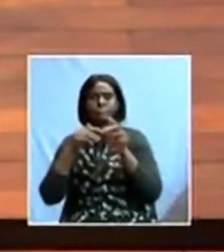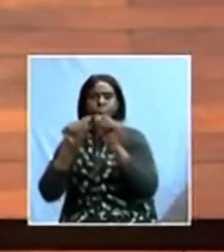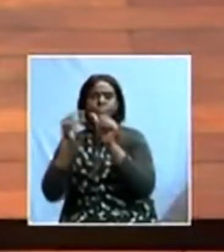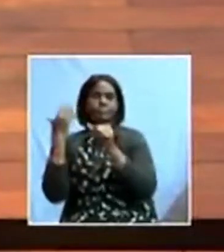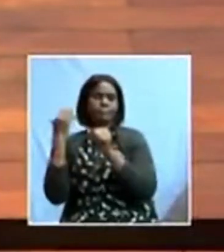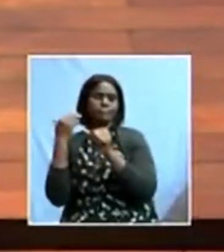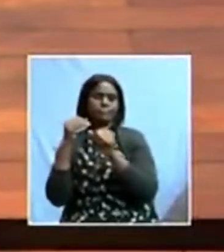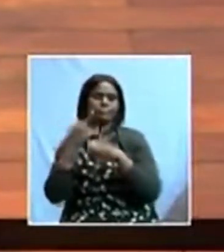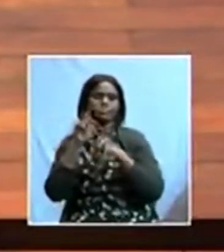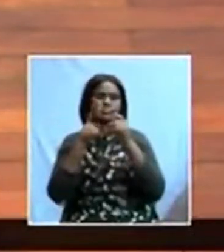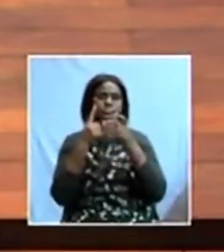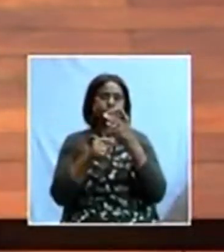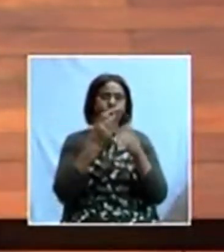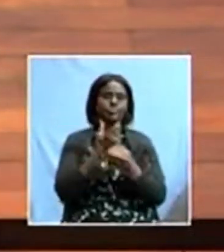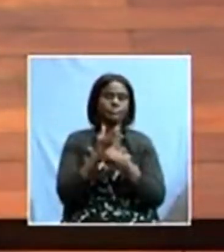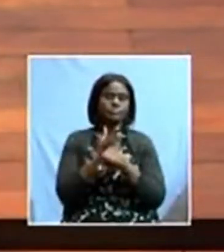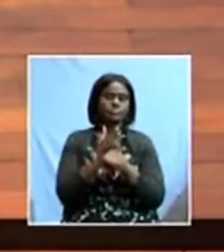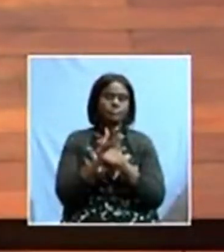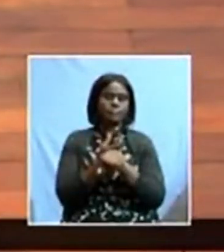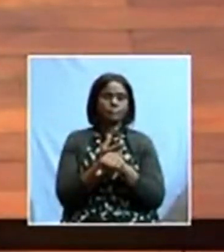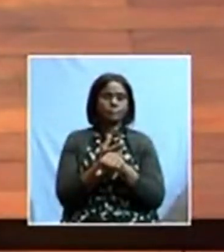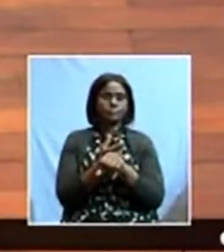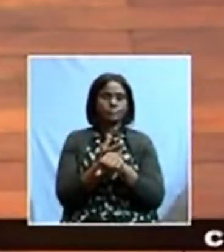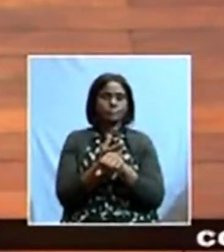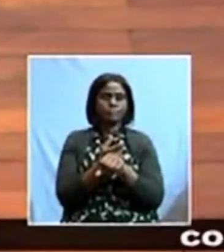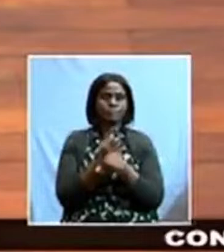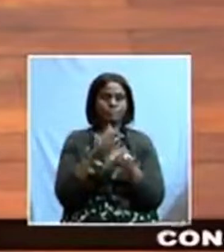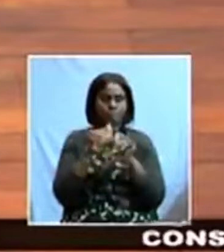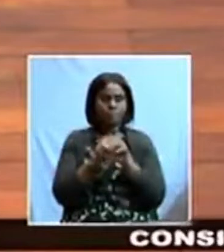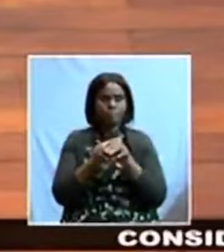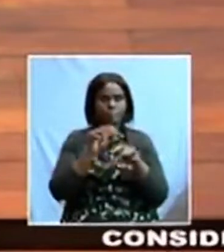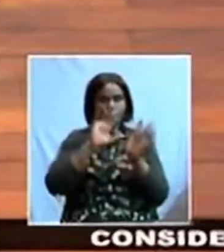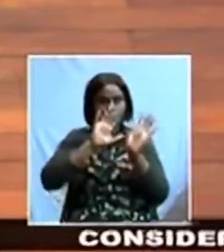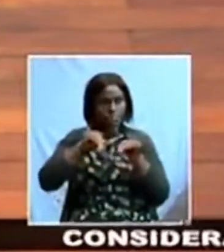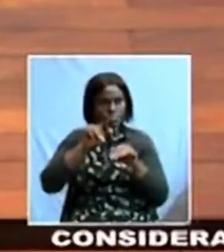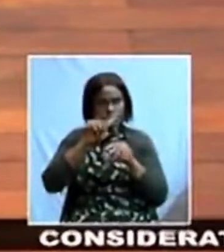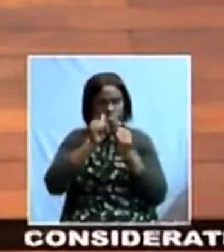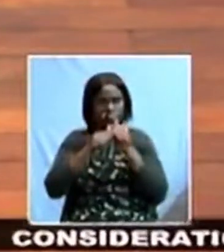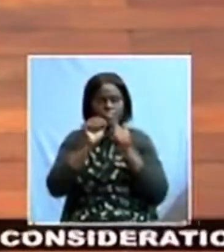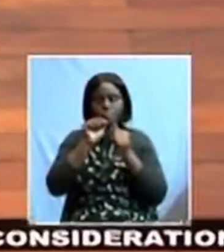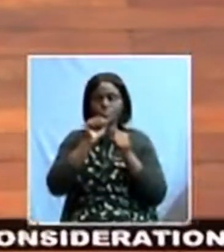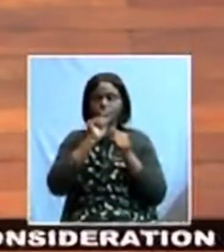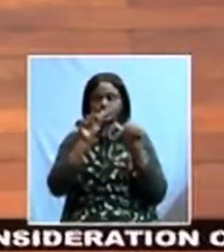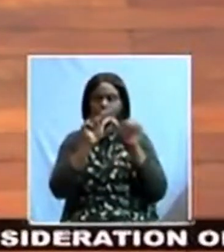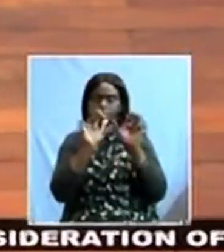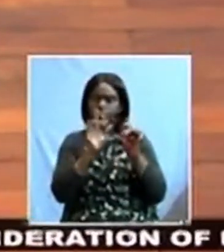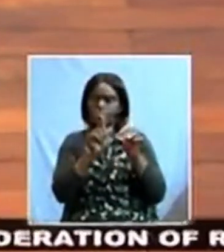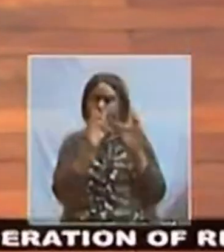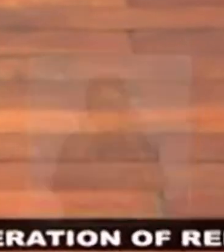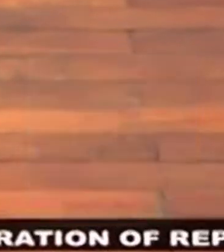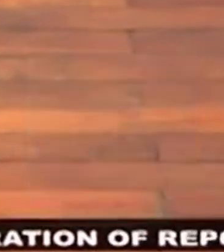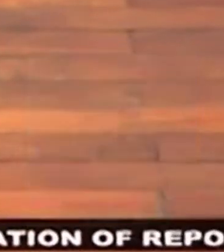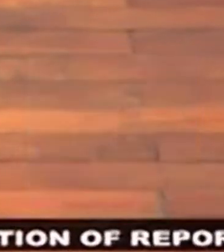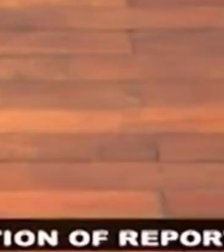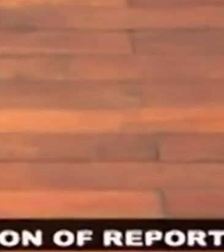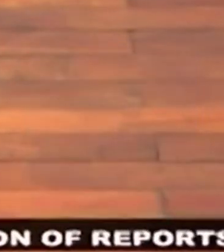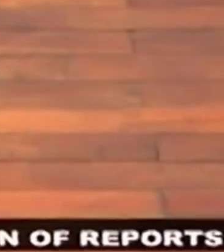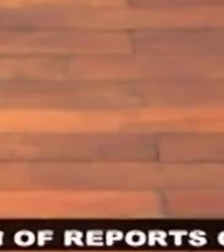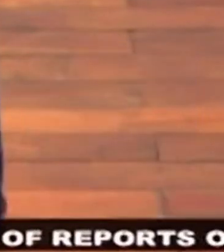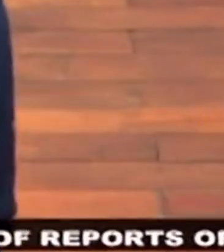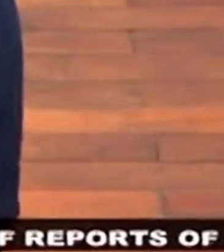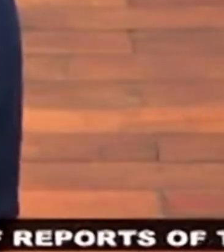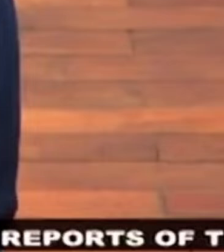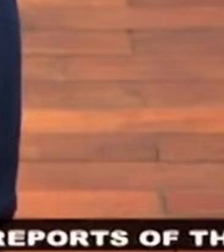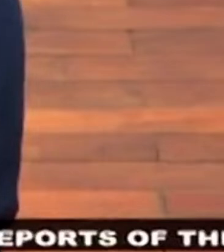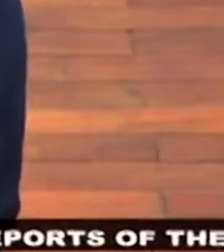question. What was difficult in explaining to them? Then they drop this, because as far as auditors are concerned and what they are submitting to